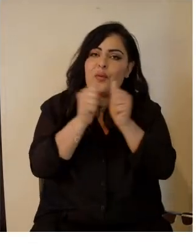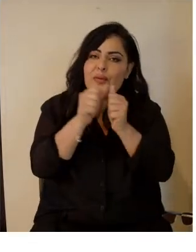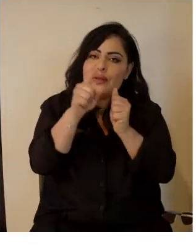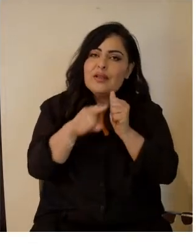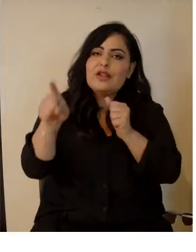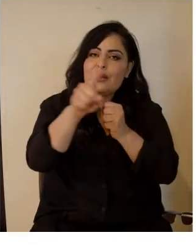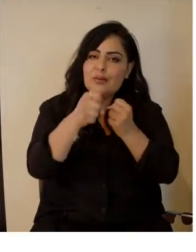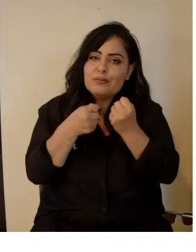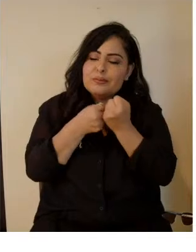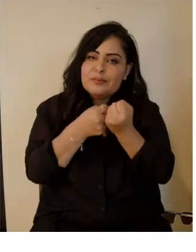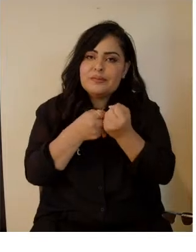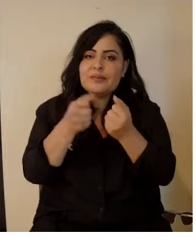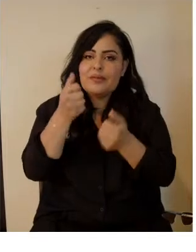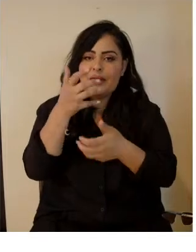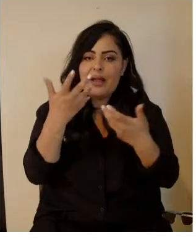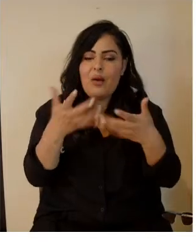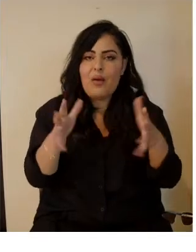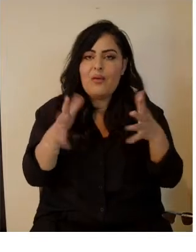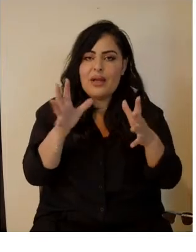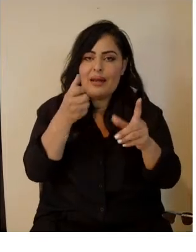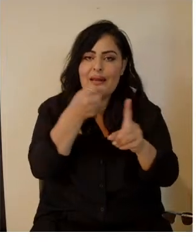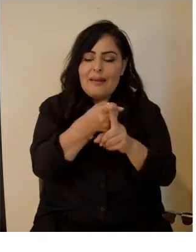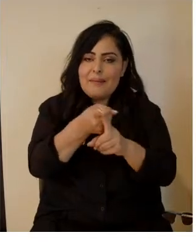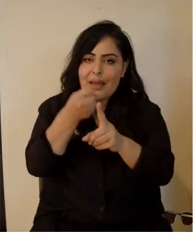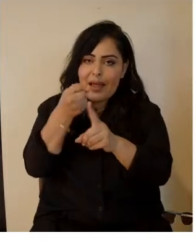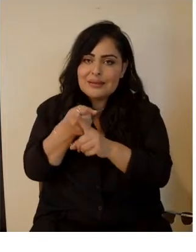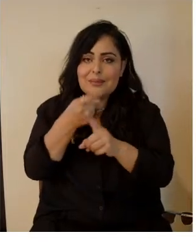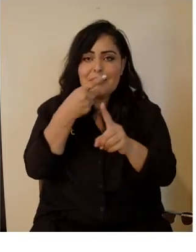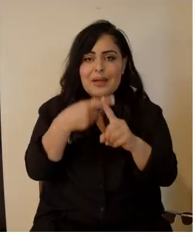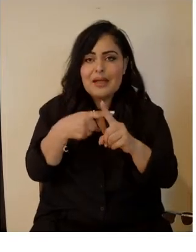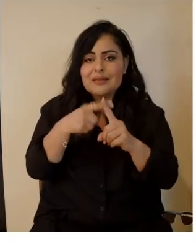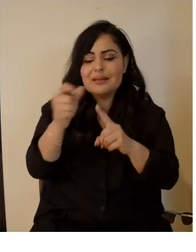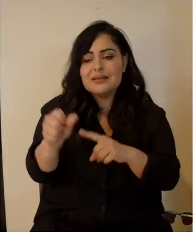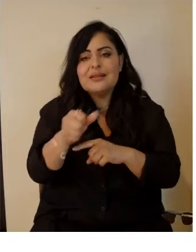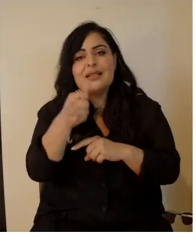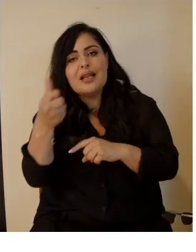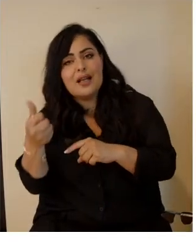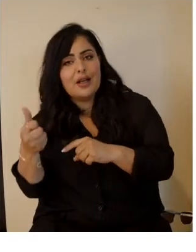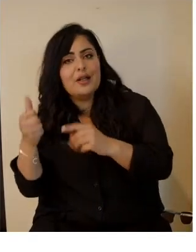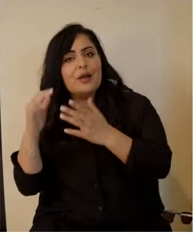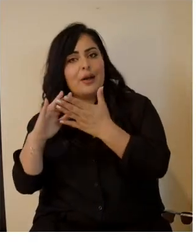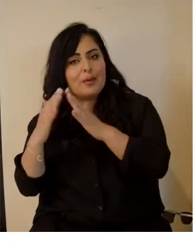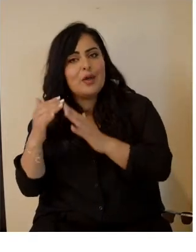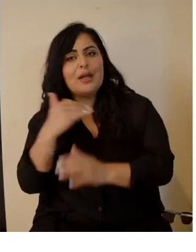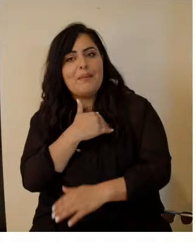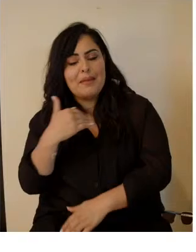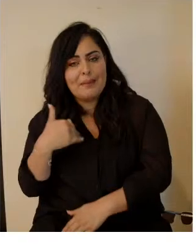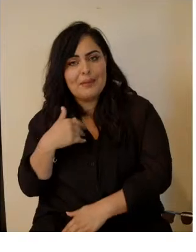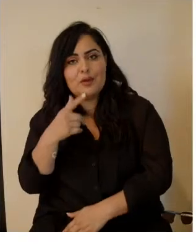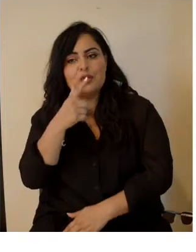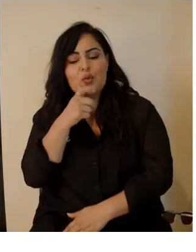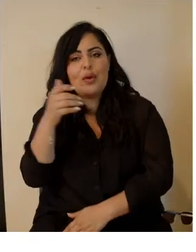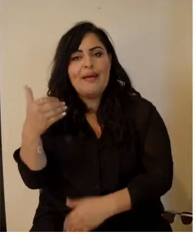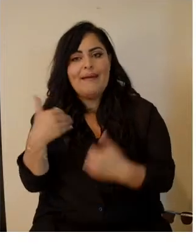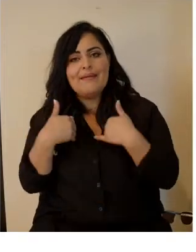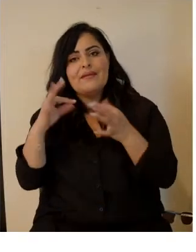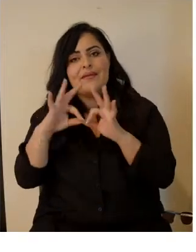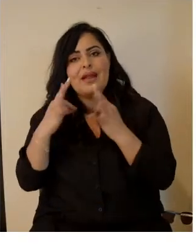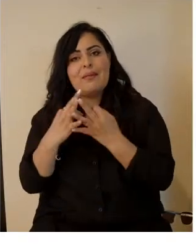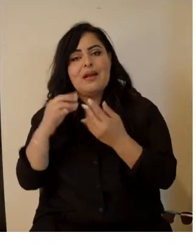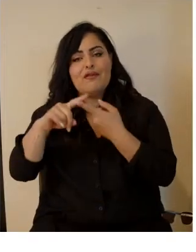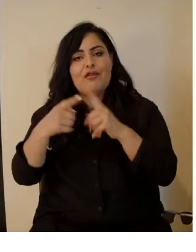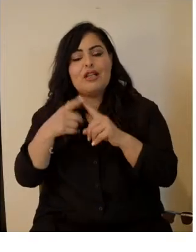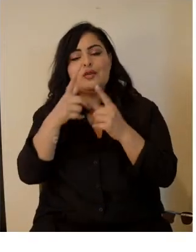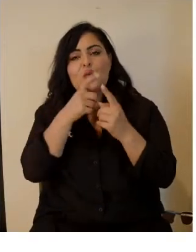individuals that has been impacted and the other associated community members that may have family and friends that have